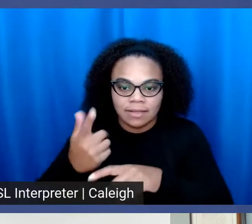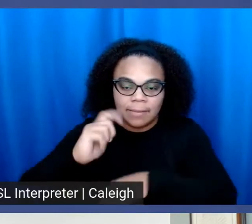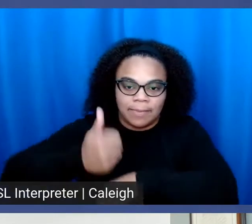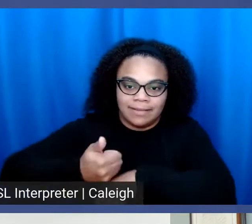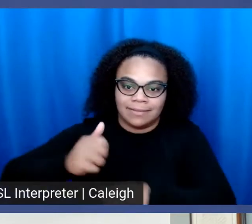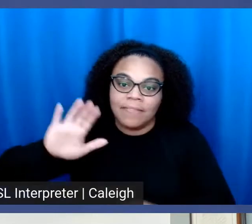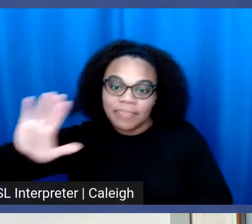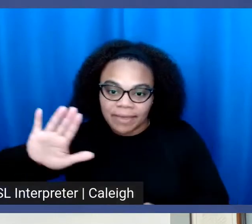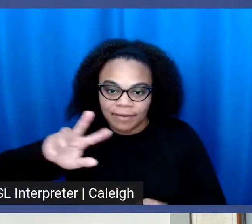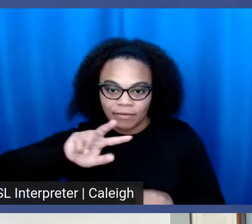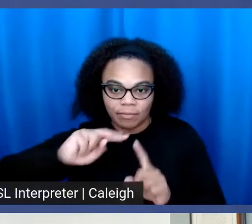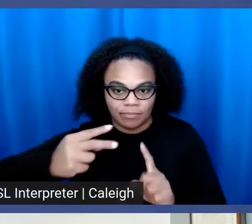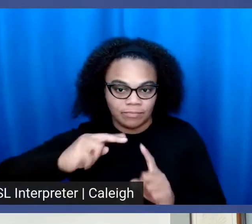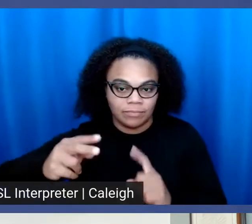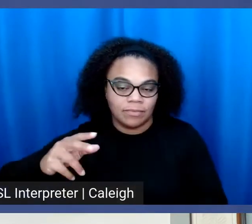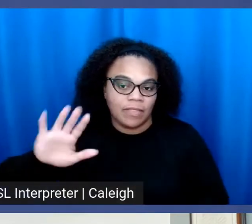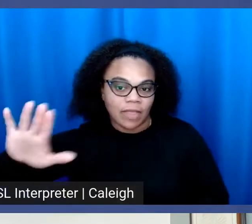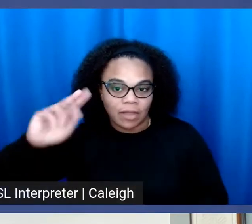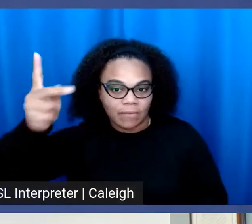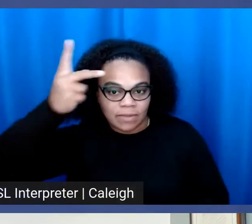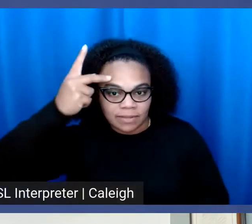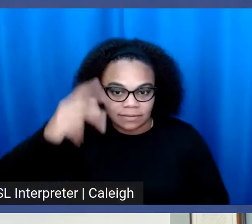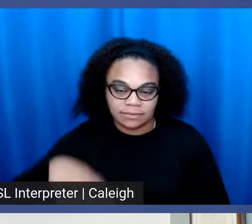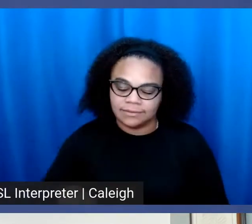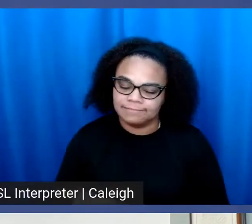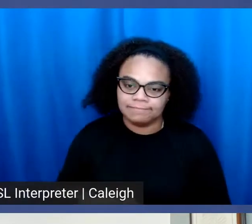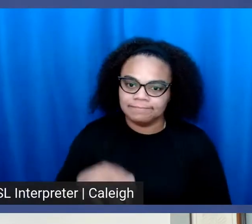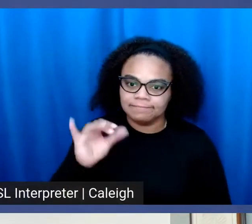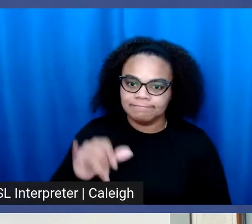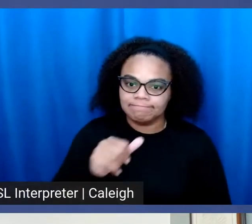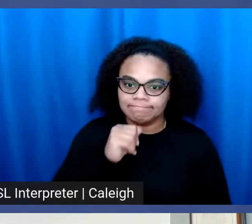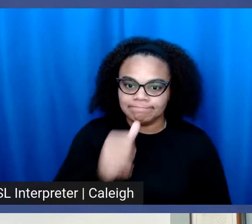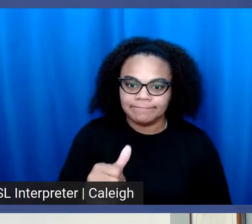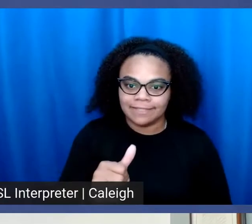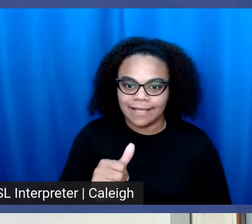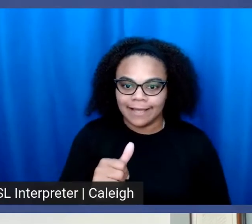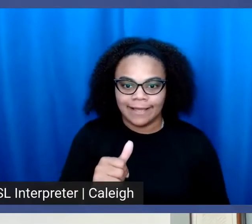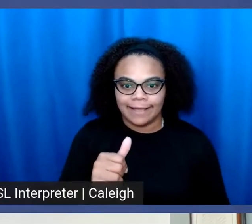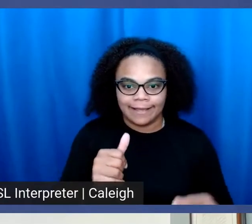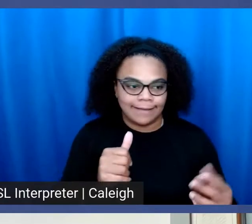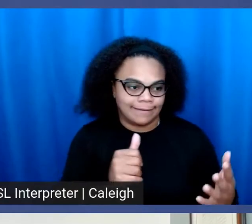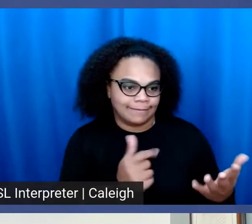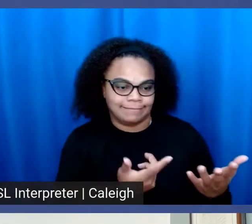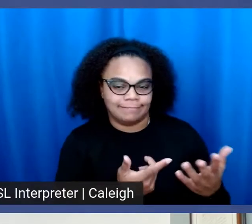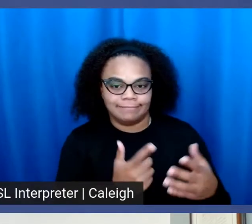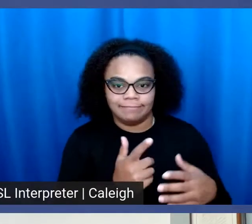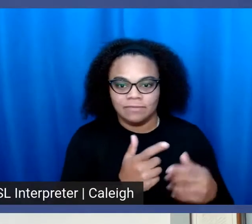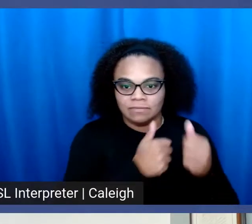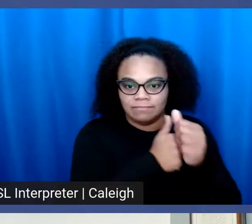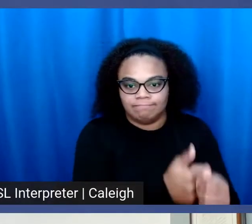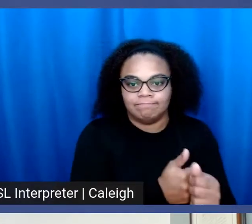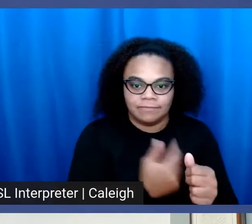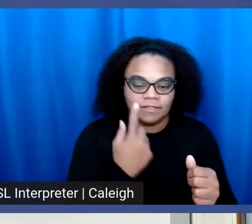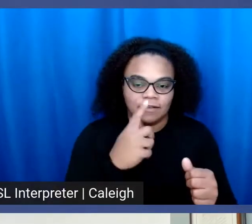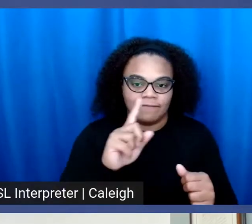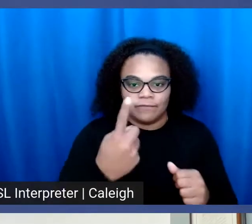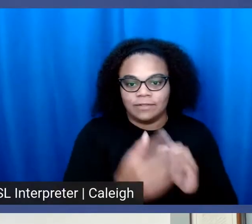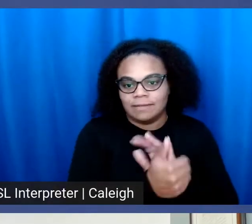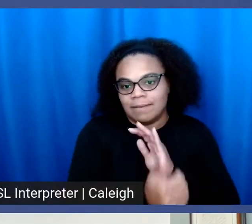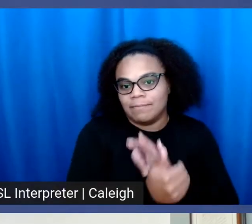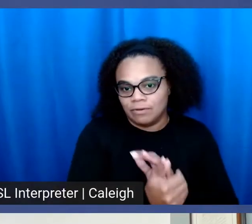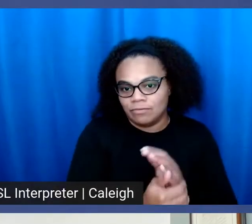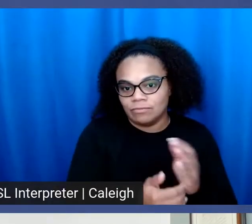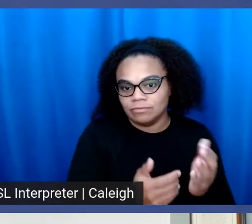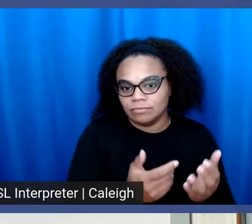politics. And that is not consistent with the First Amendment protections as they've been developed in the courts. So